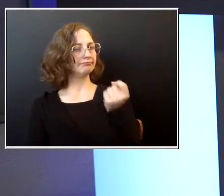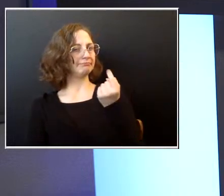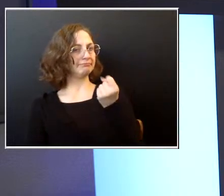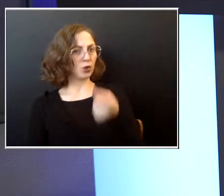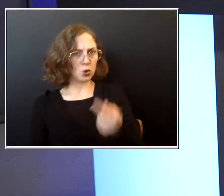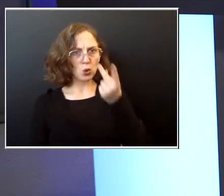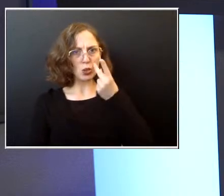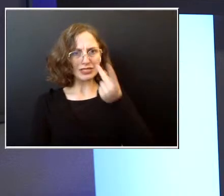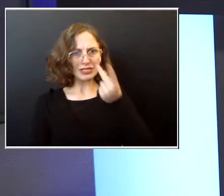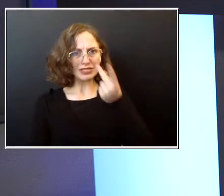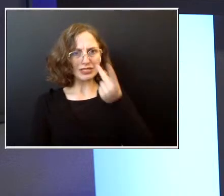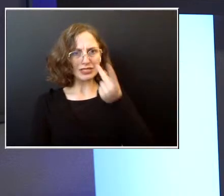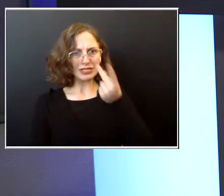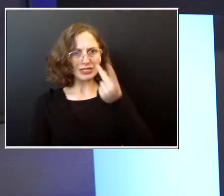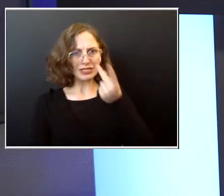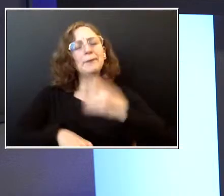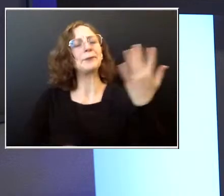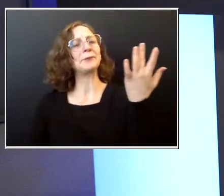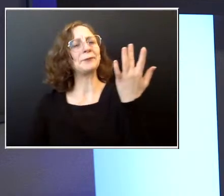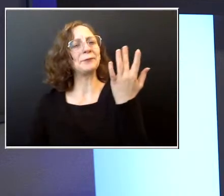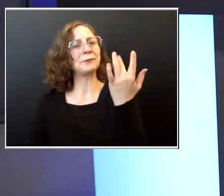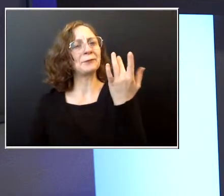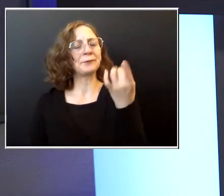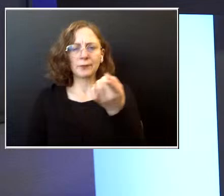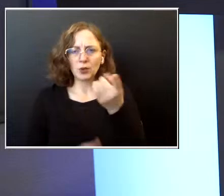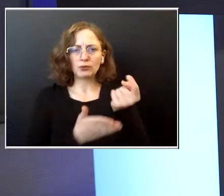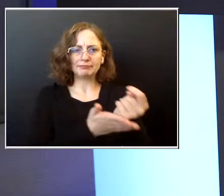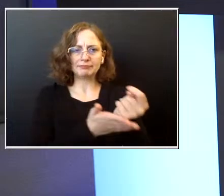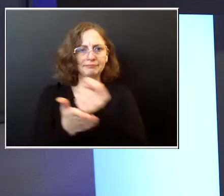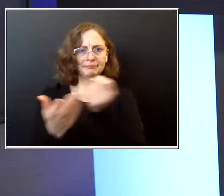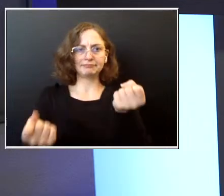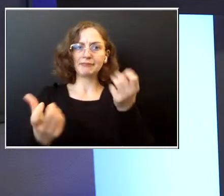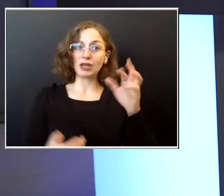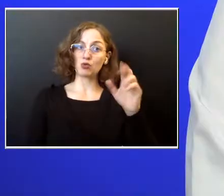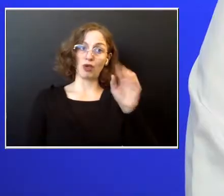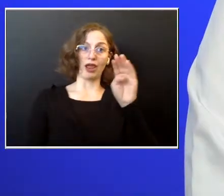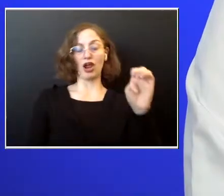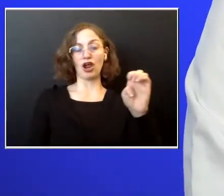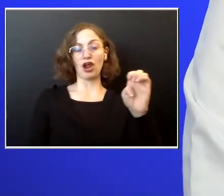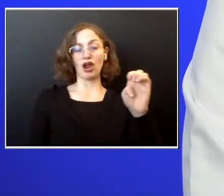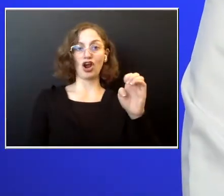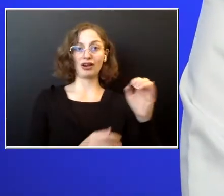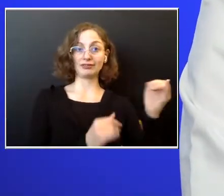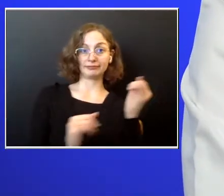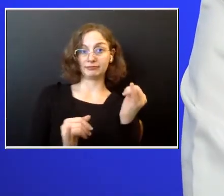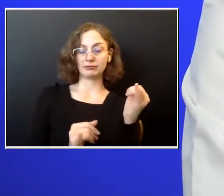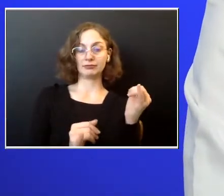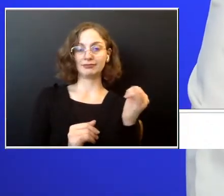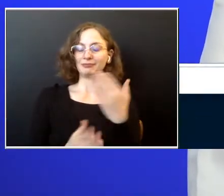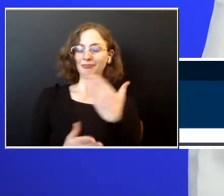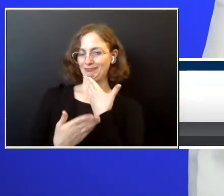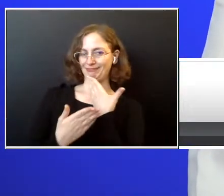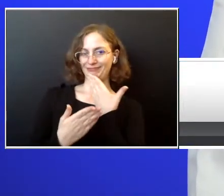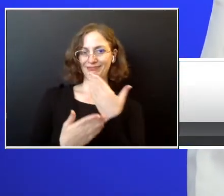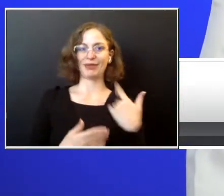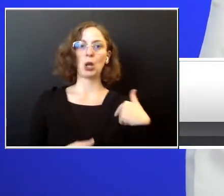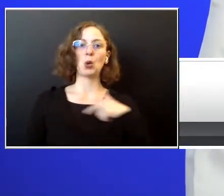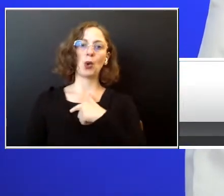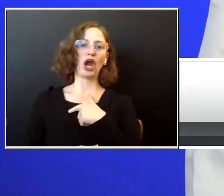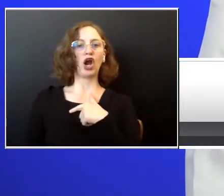is it that you treat all these very rare cases? Well, thanks, Alexis. We're a tertiary care referral center, so we